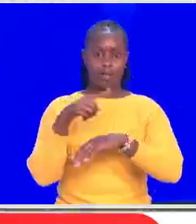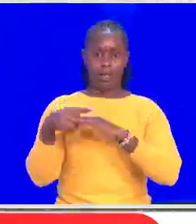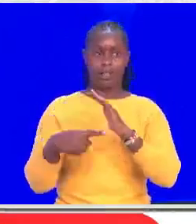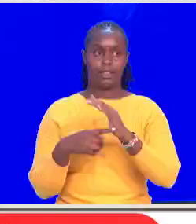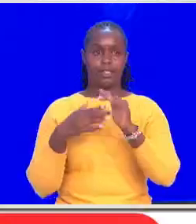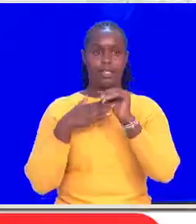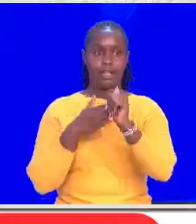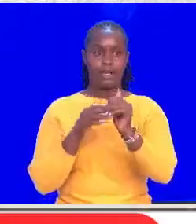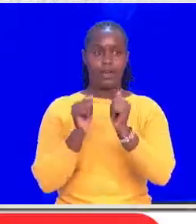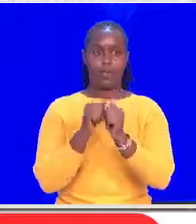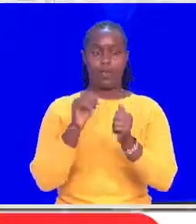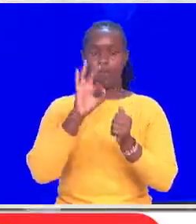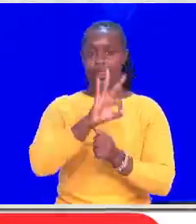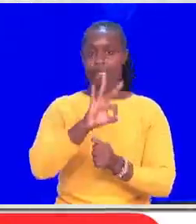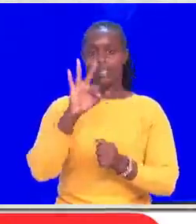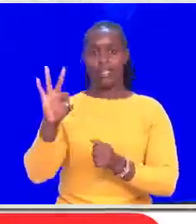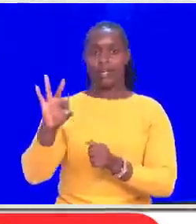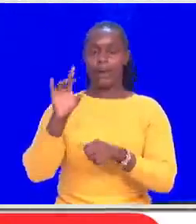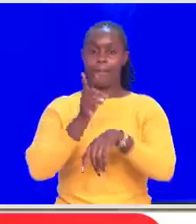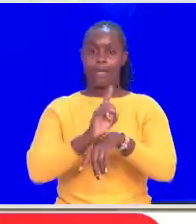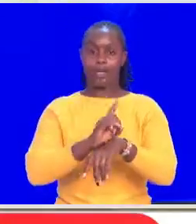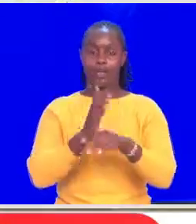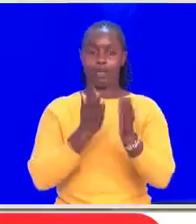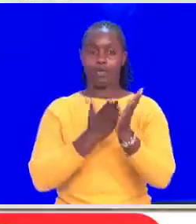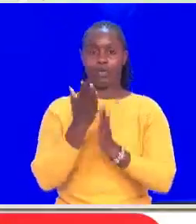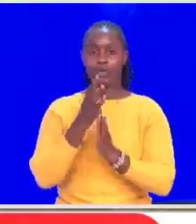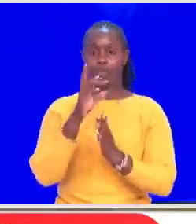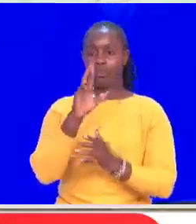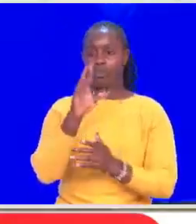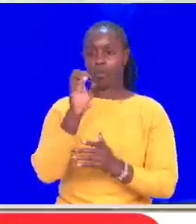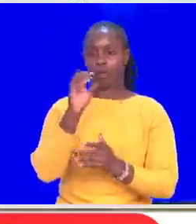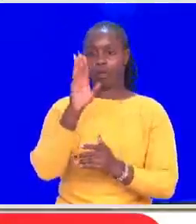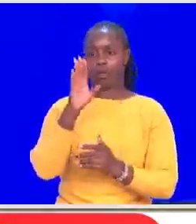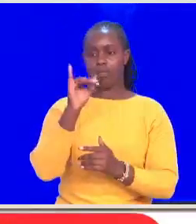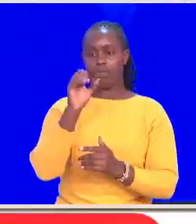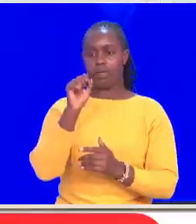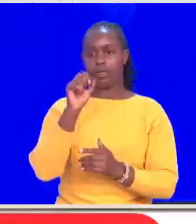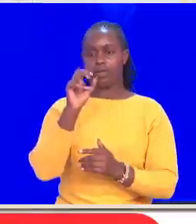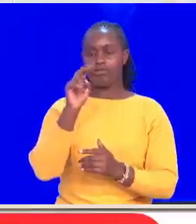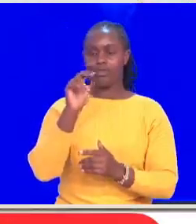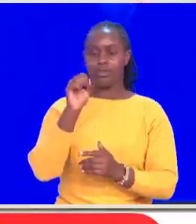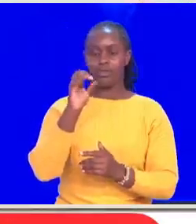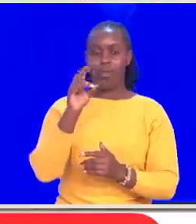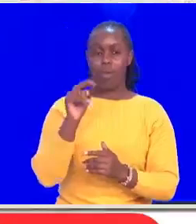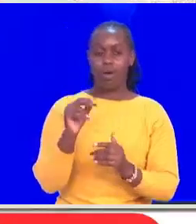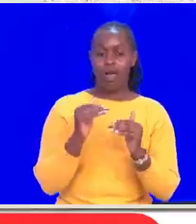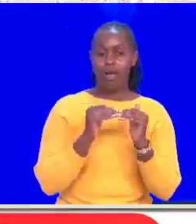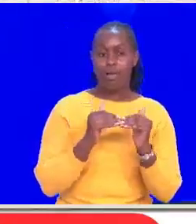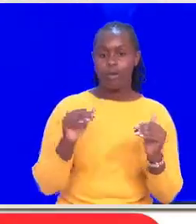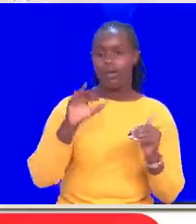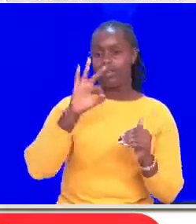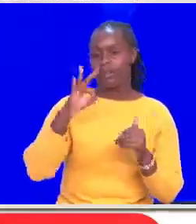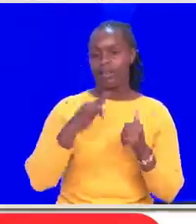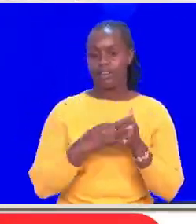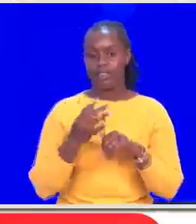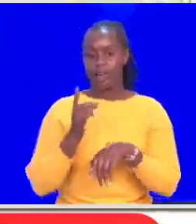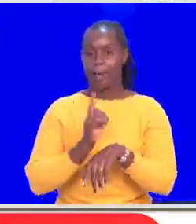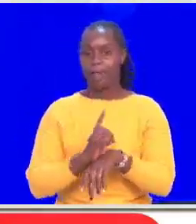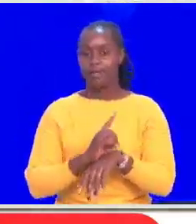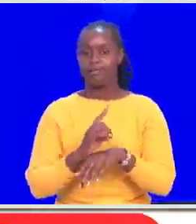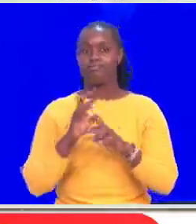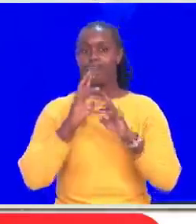in the 33rd minute through Robinson Moreira, with Agustino Maya equalizing in the 38th minute, resulting in